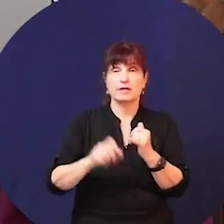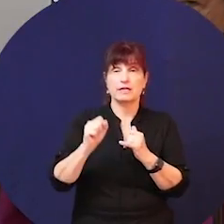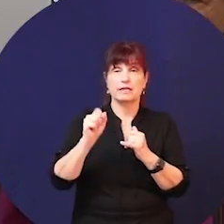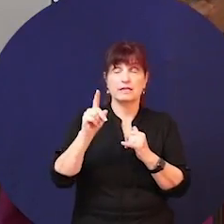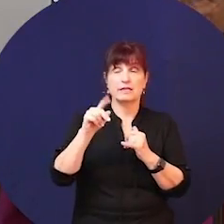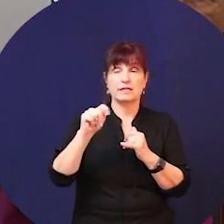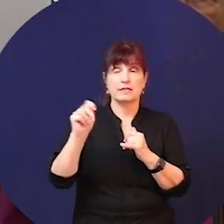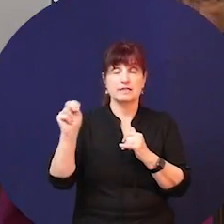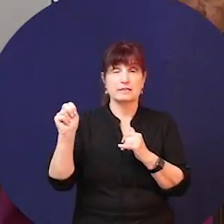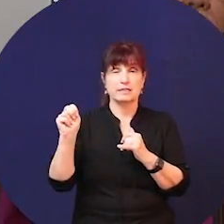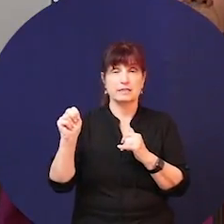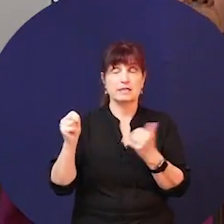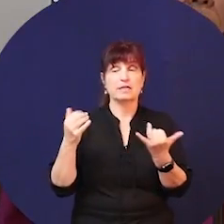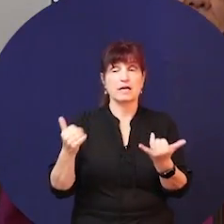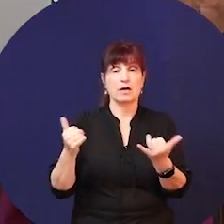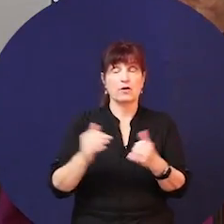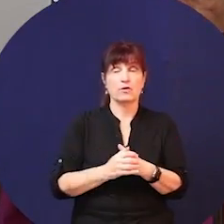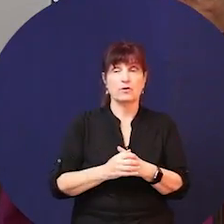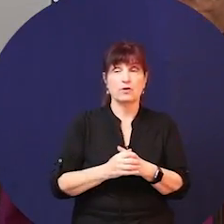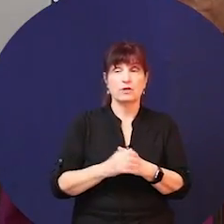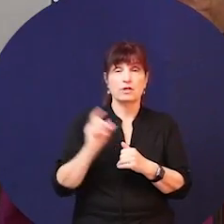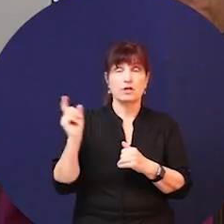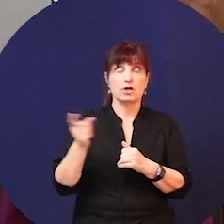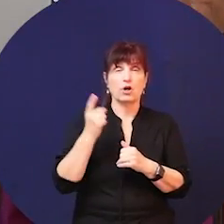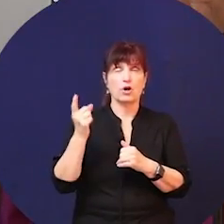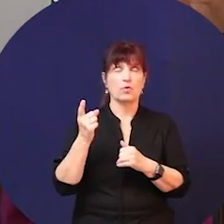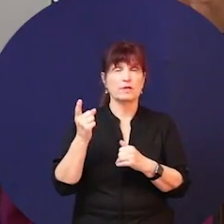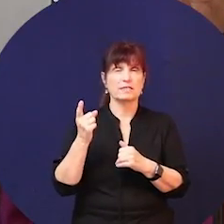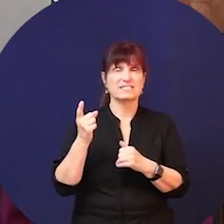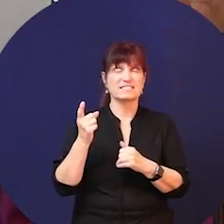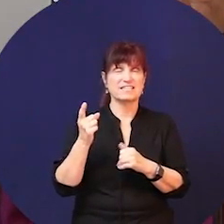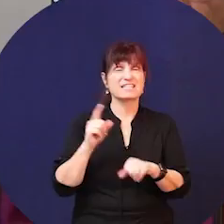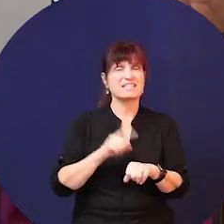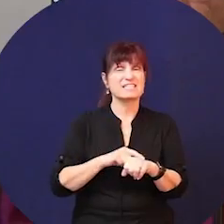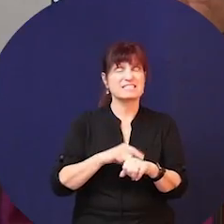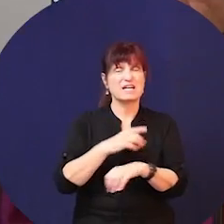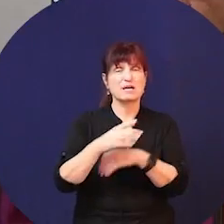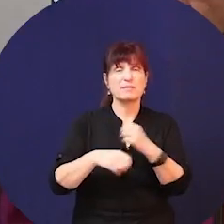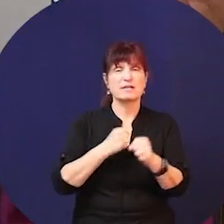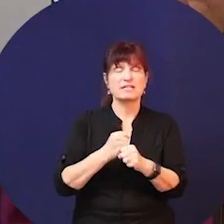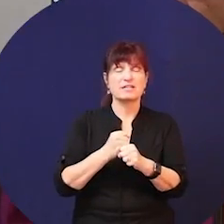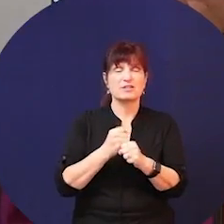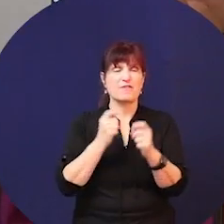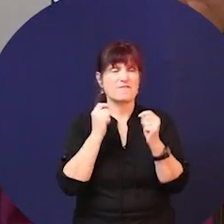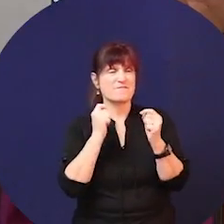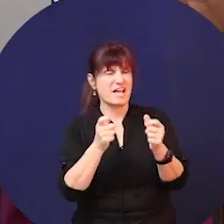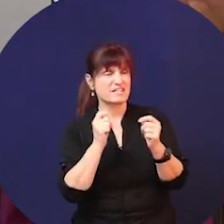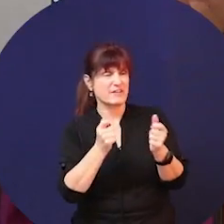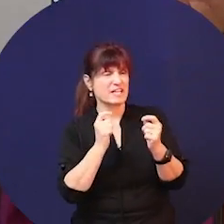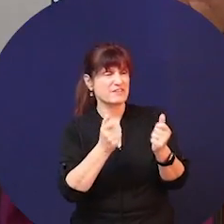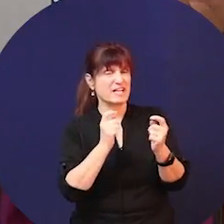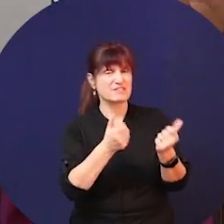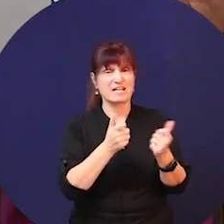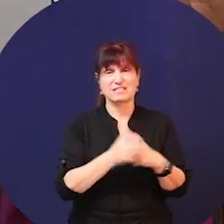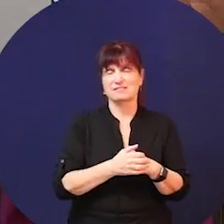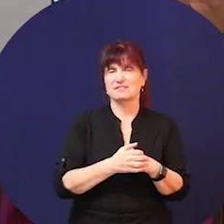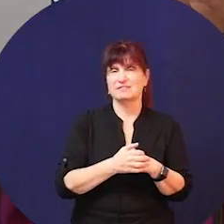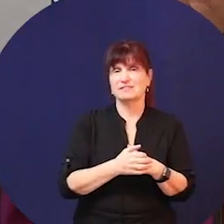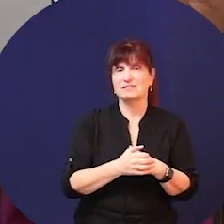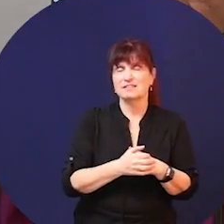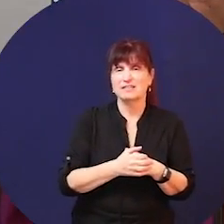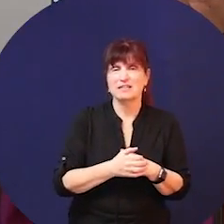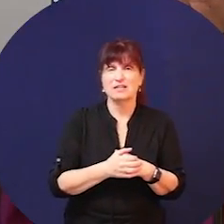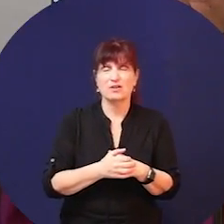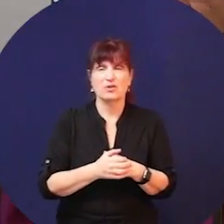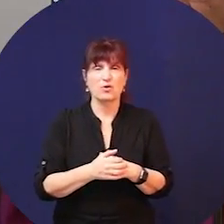already. I don't know about you, but it always seems like this time of year just flies by so very quickly. It seems